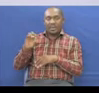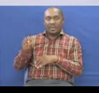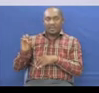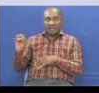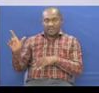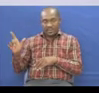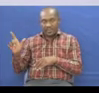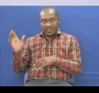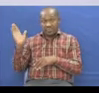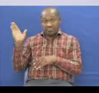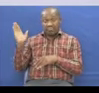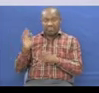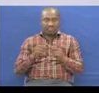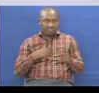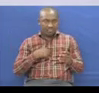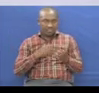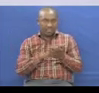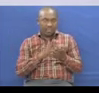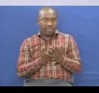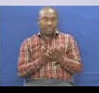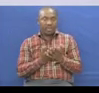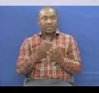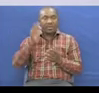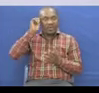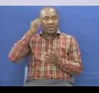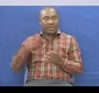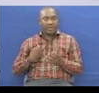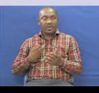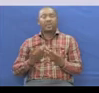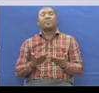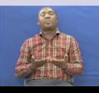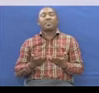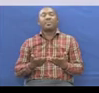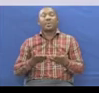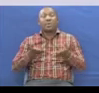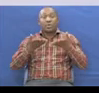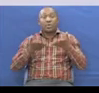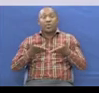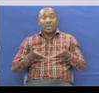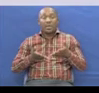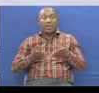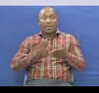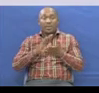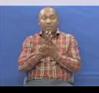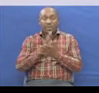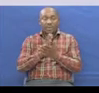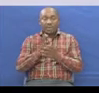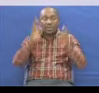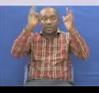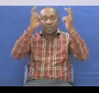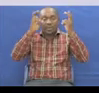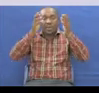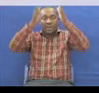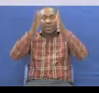Today I would like to discuss or to share with you the topic of human populations. I did the